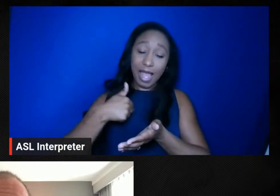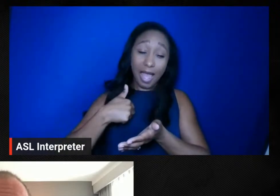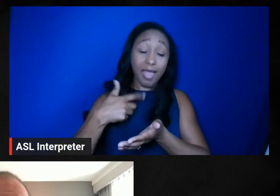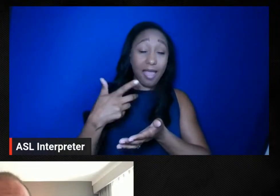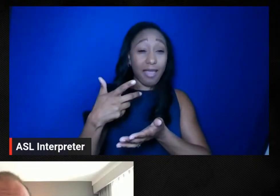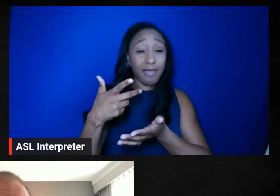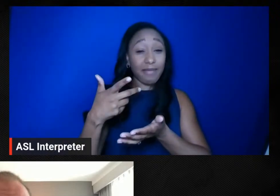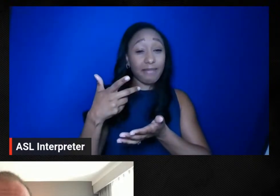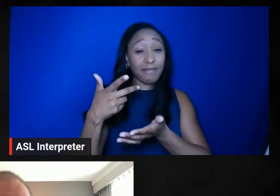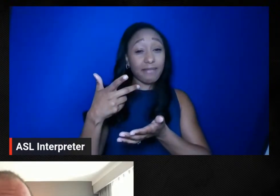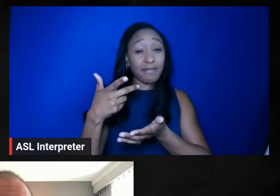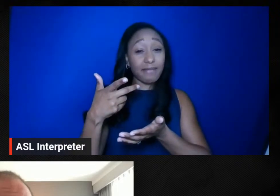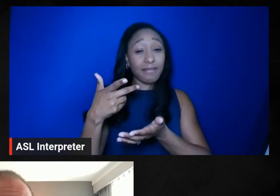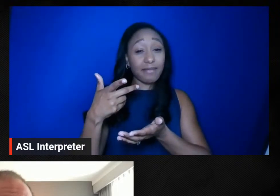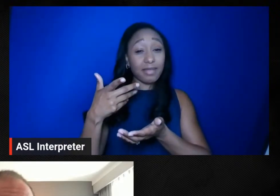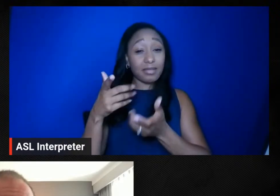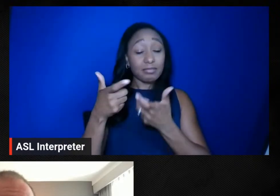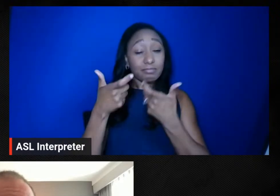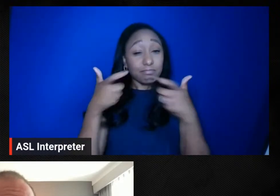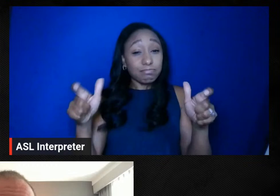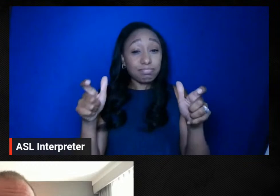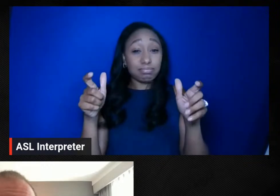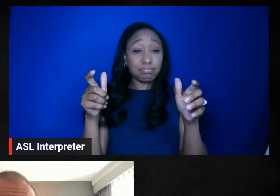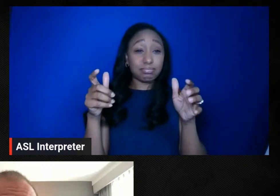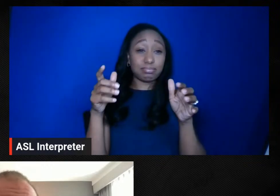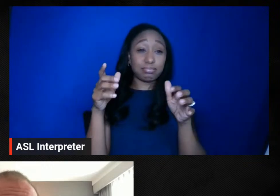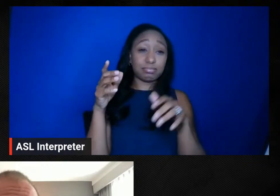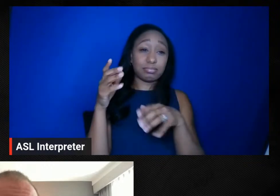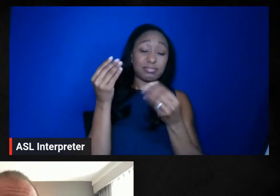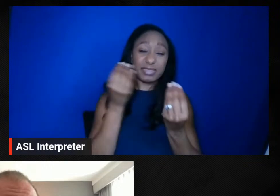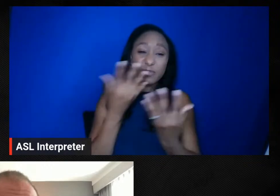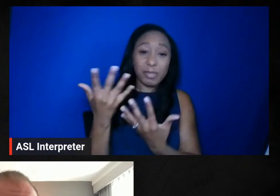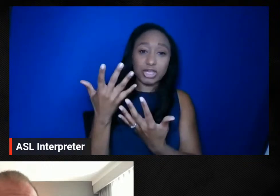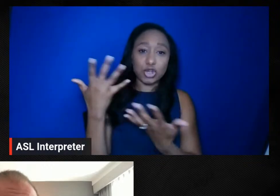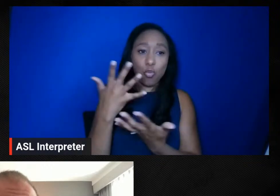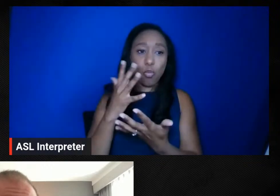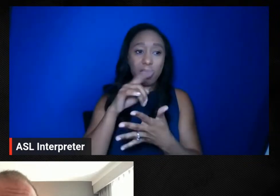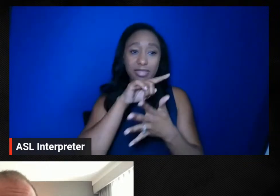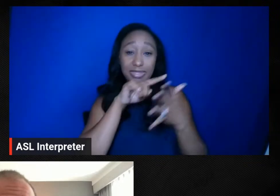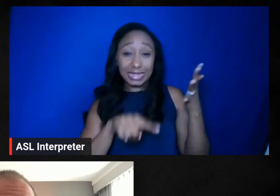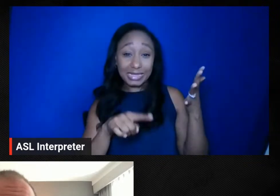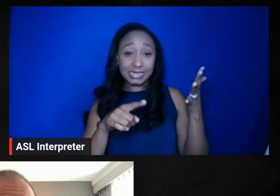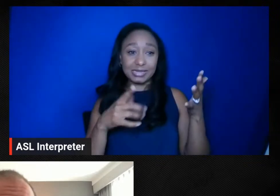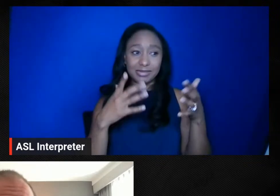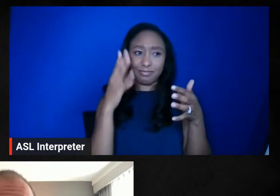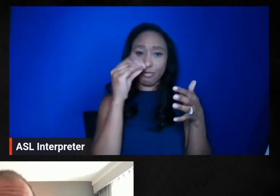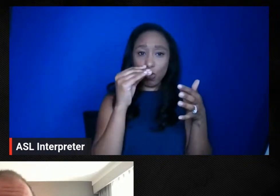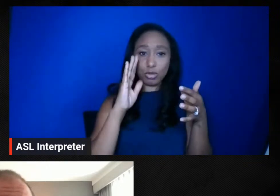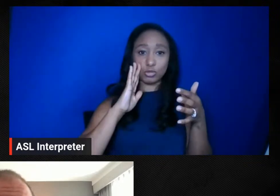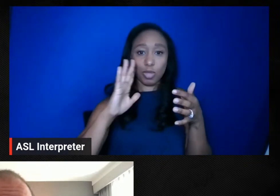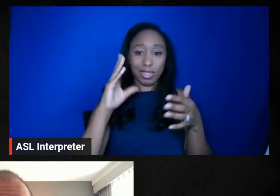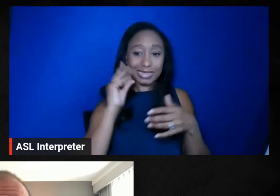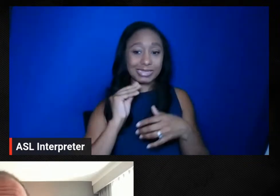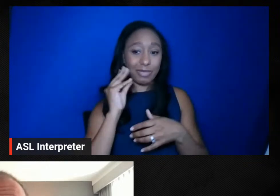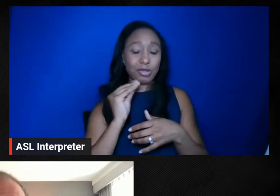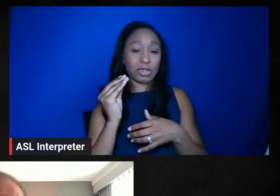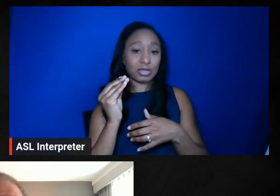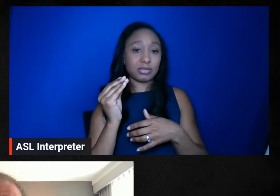the geography and climate that these 5 boys would have experienced as they were walking those